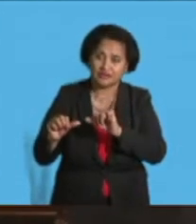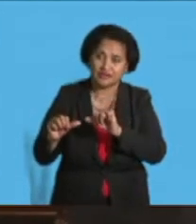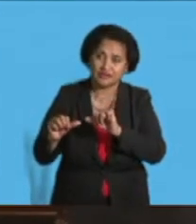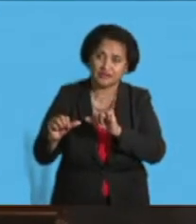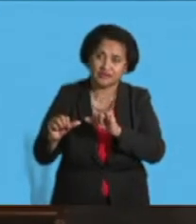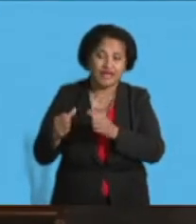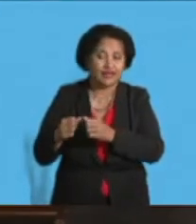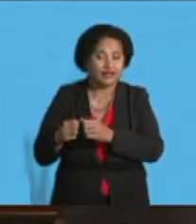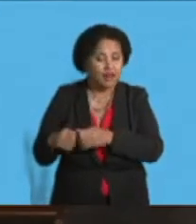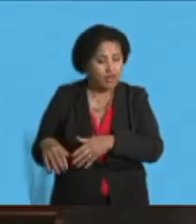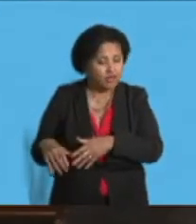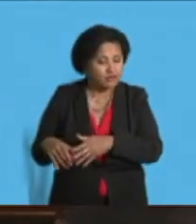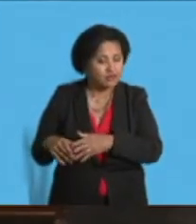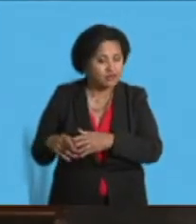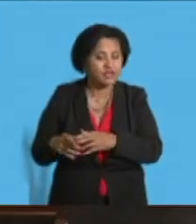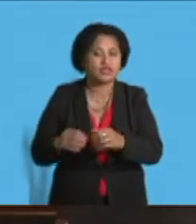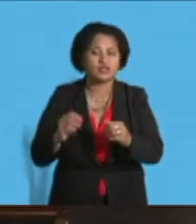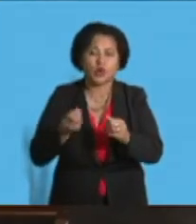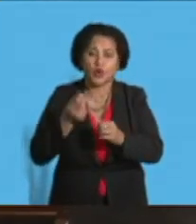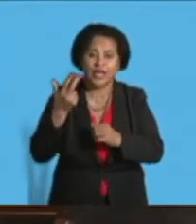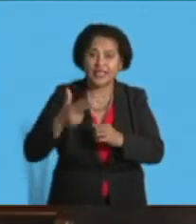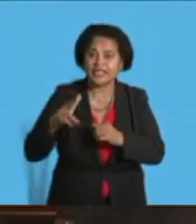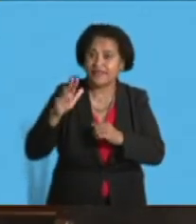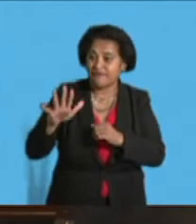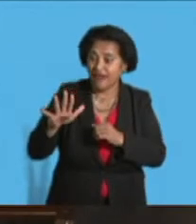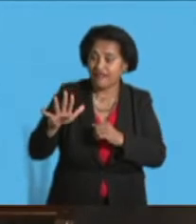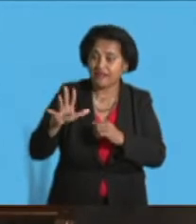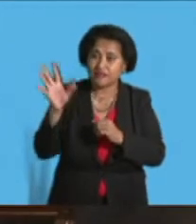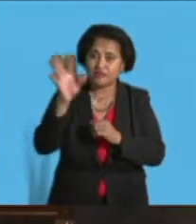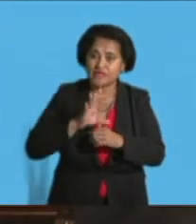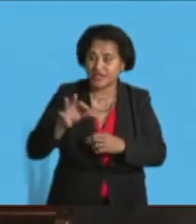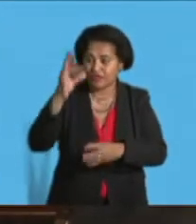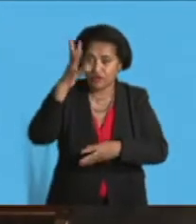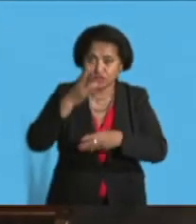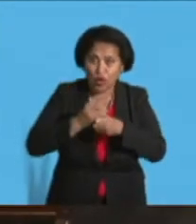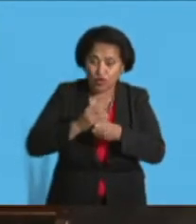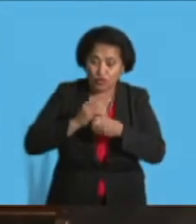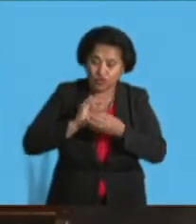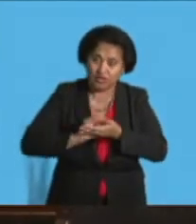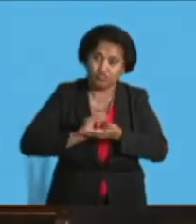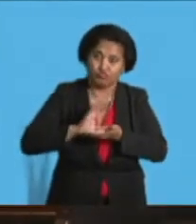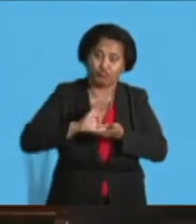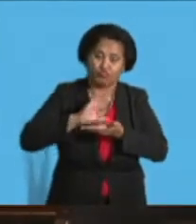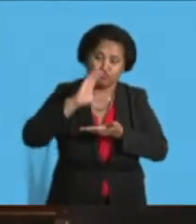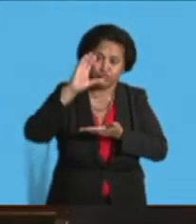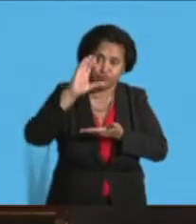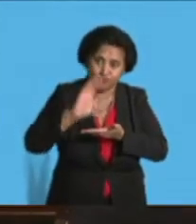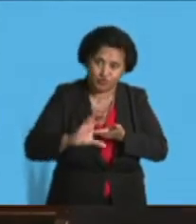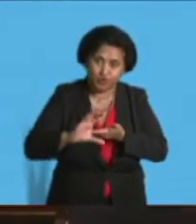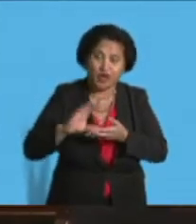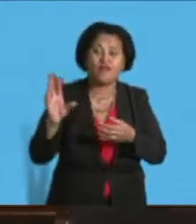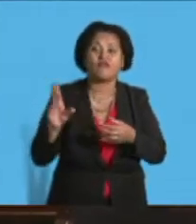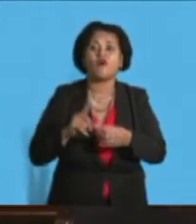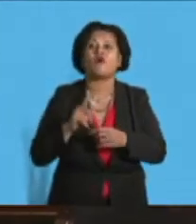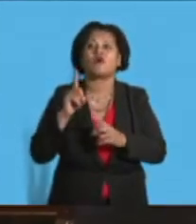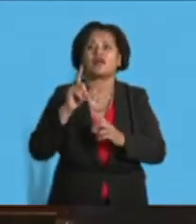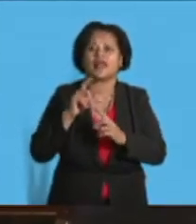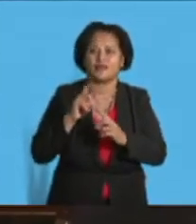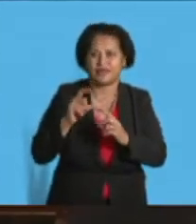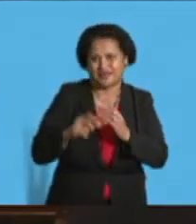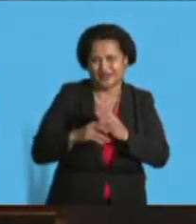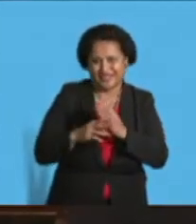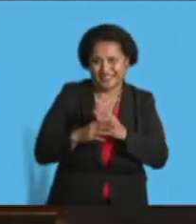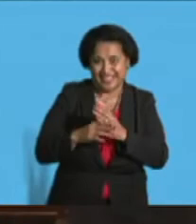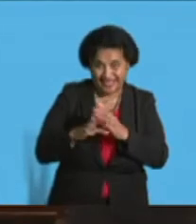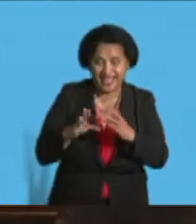Which means, Madam Speaker, 85% of the total allocation for this component is for capital works, Madam Speaker.